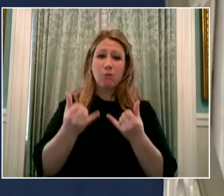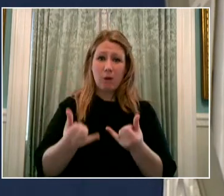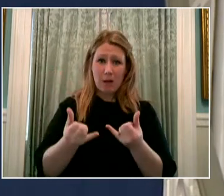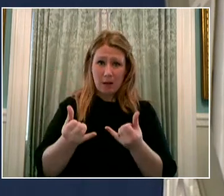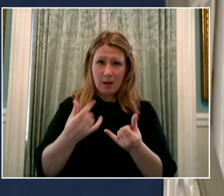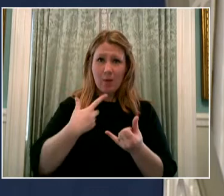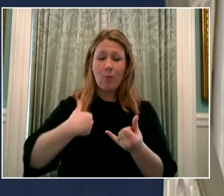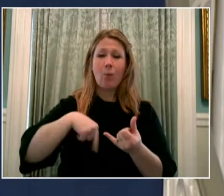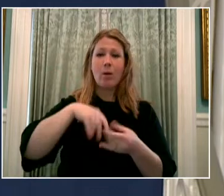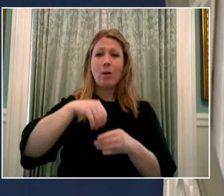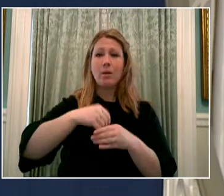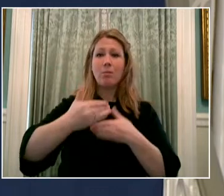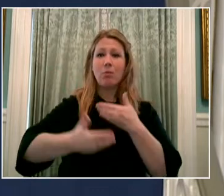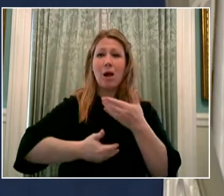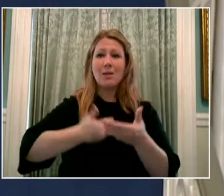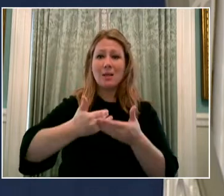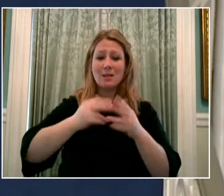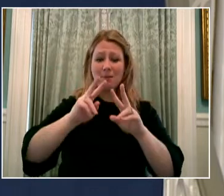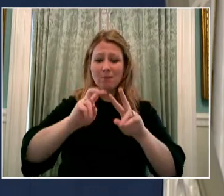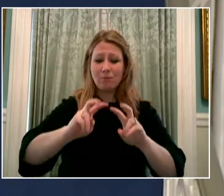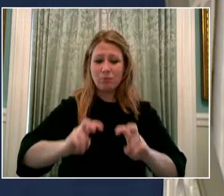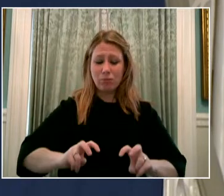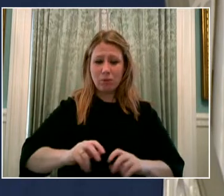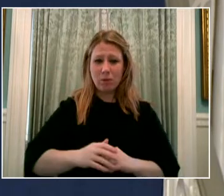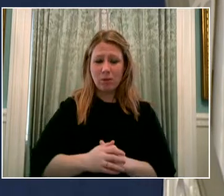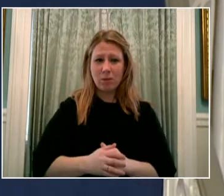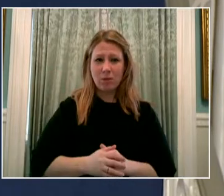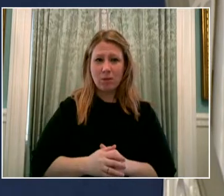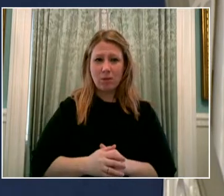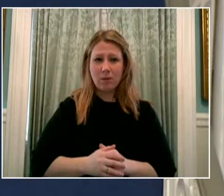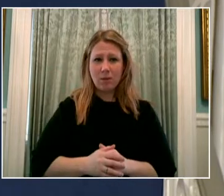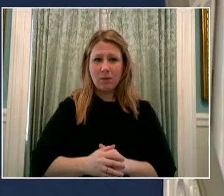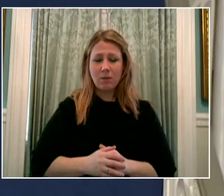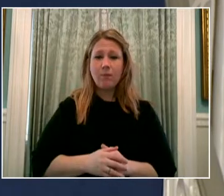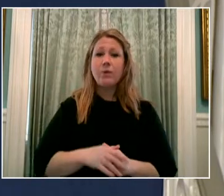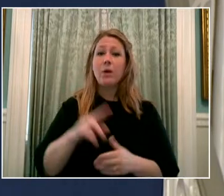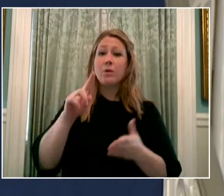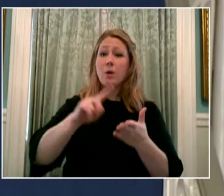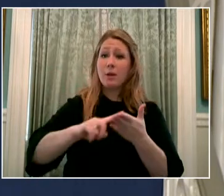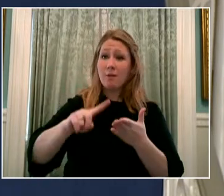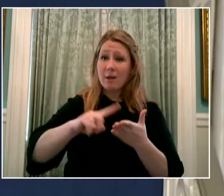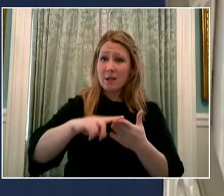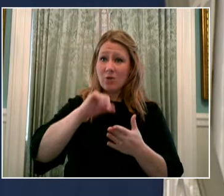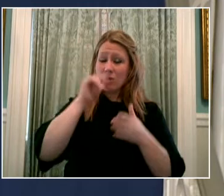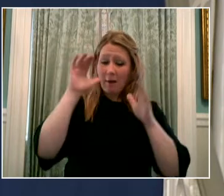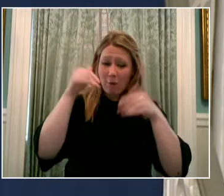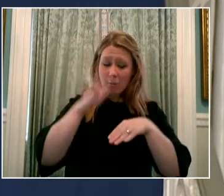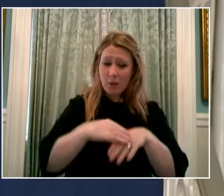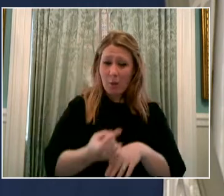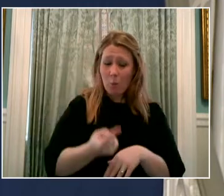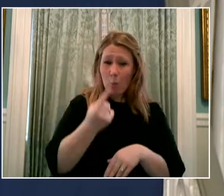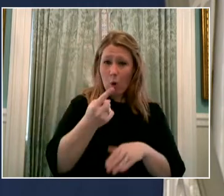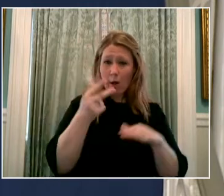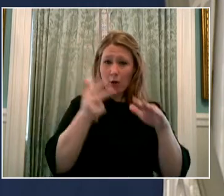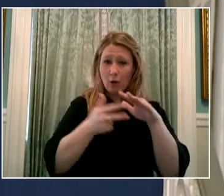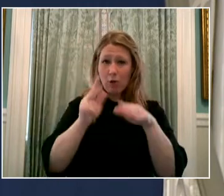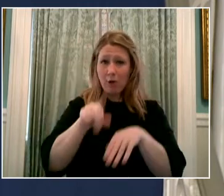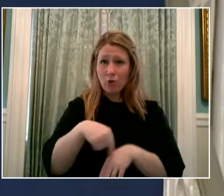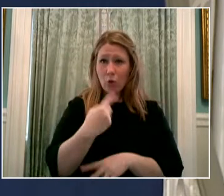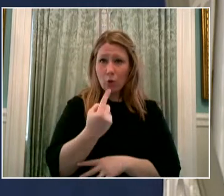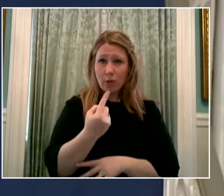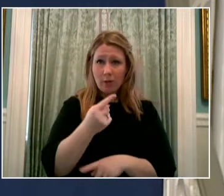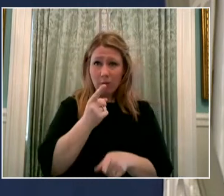examination. Investigation is not going to just center on this garage, but also other garages. And as we ask that